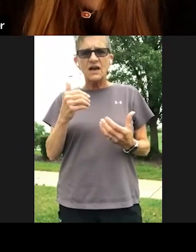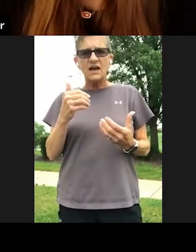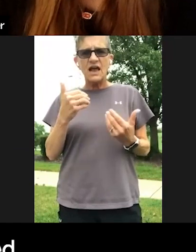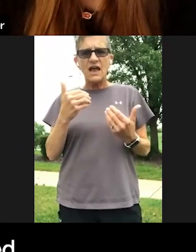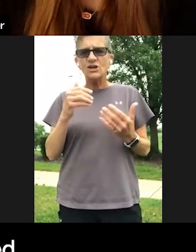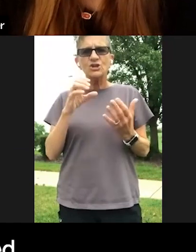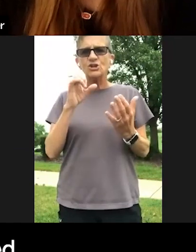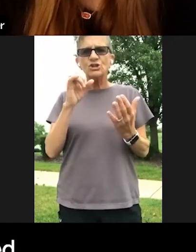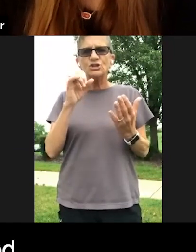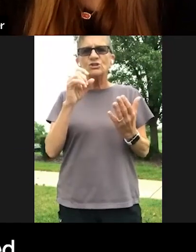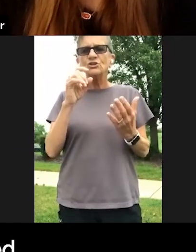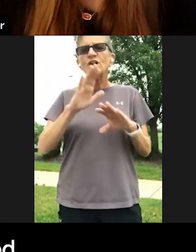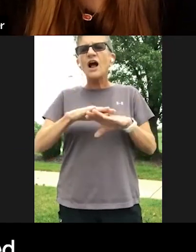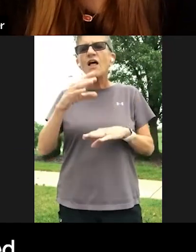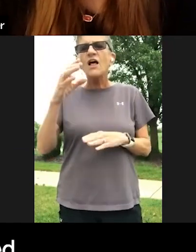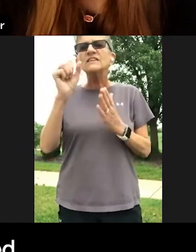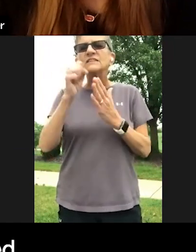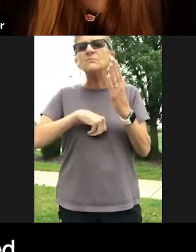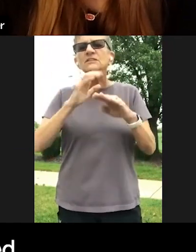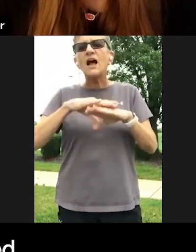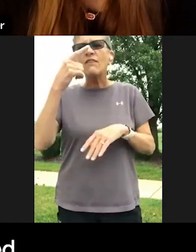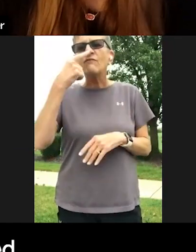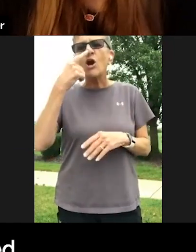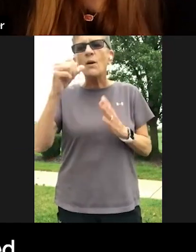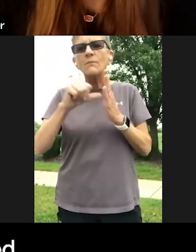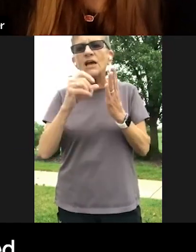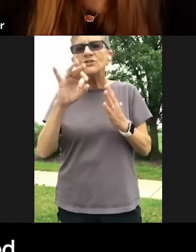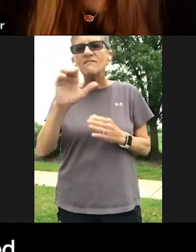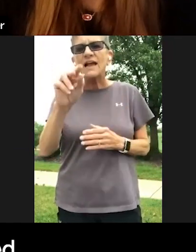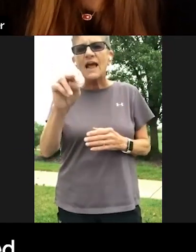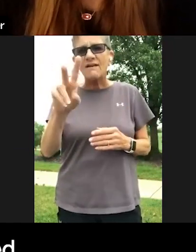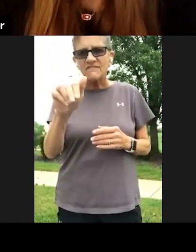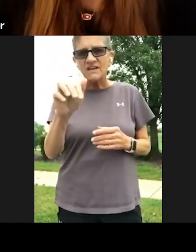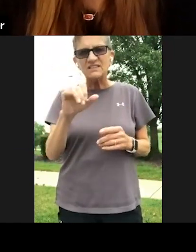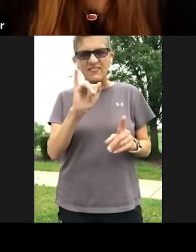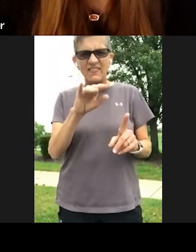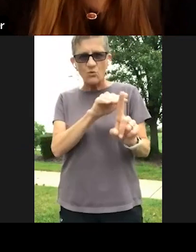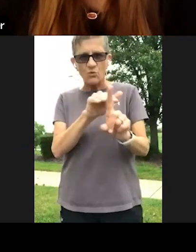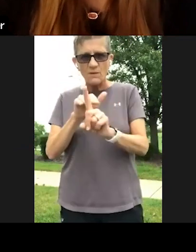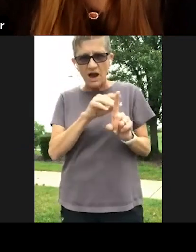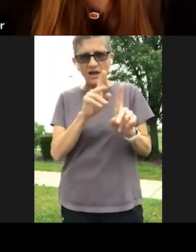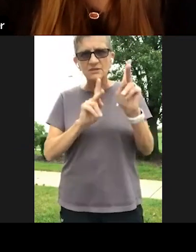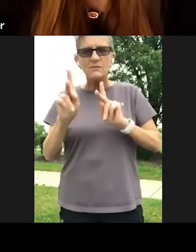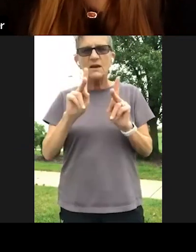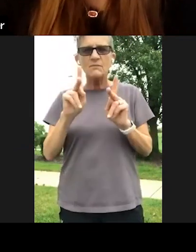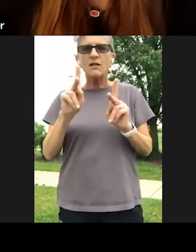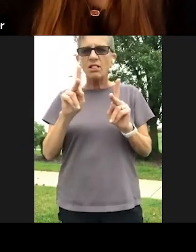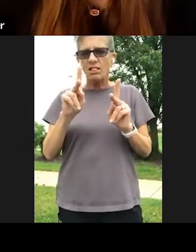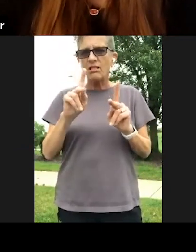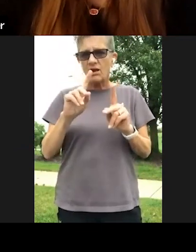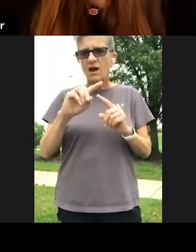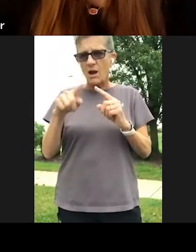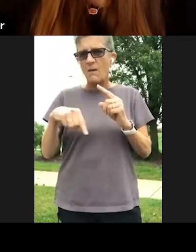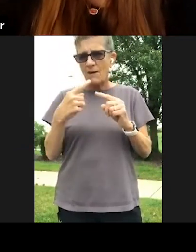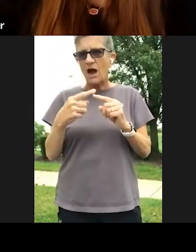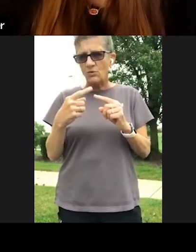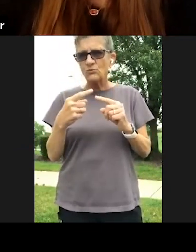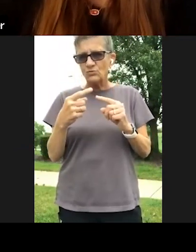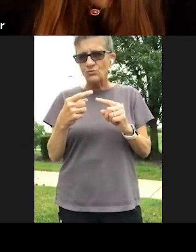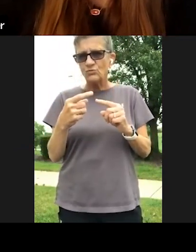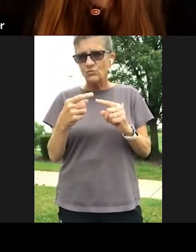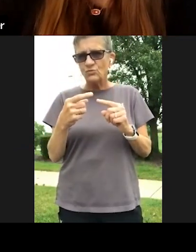their Canvas, which really reminded everyone of the main goals and also about how they can